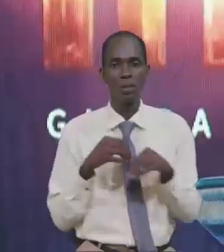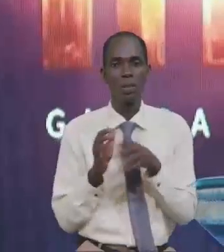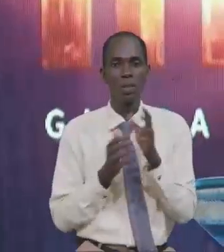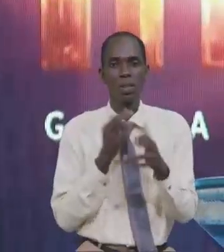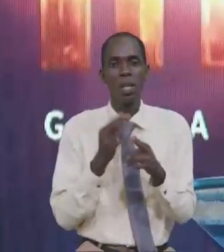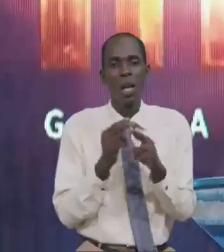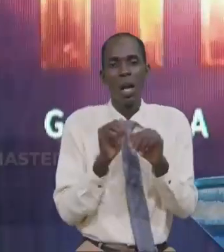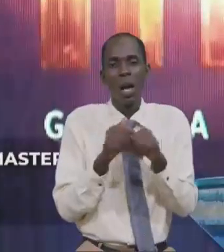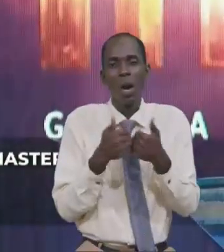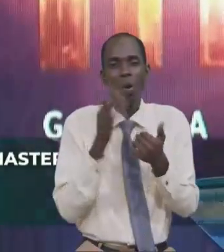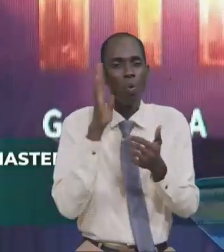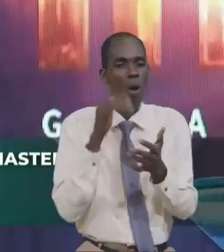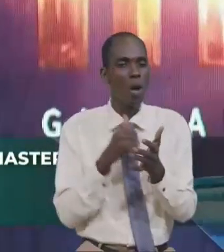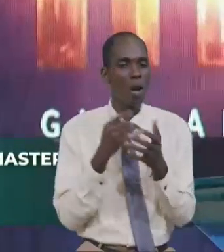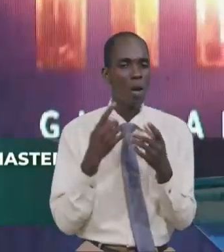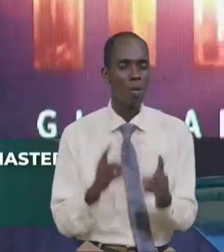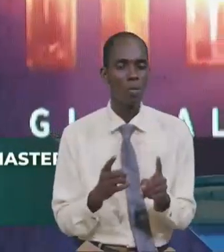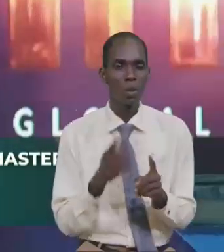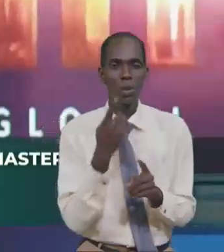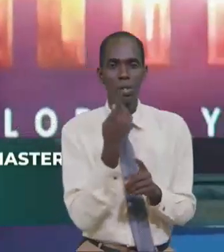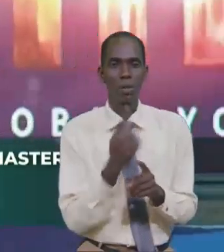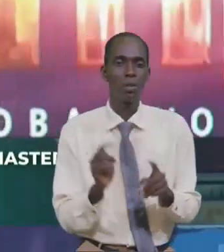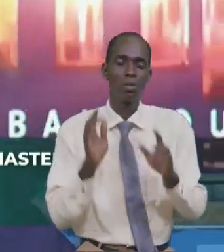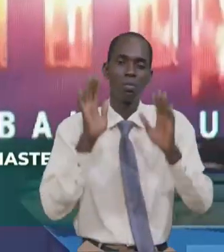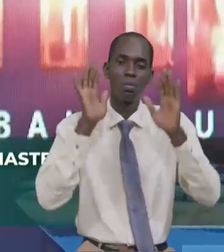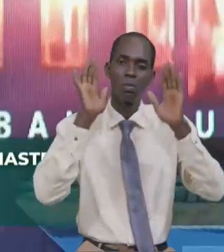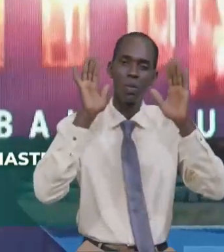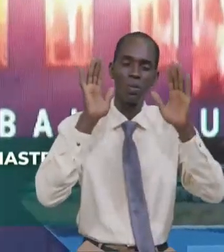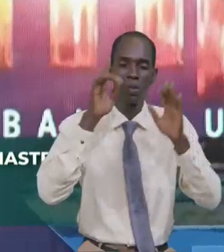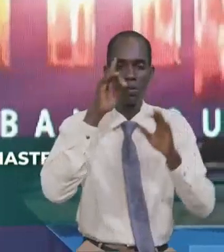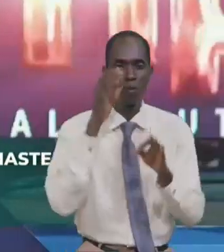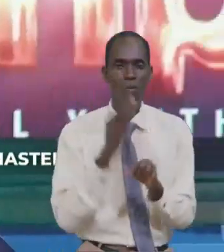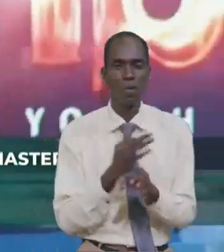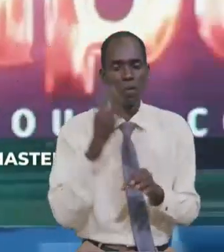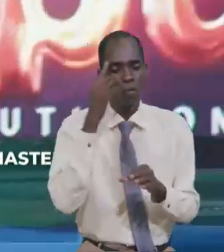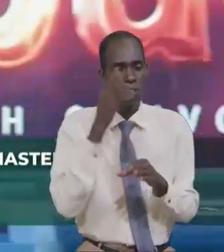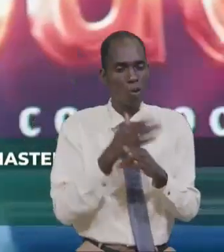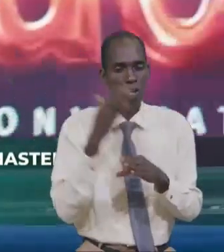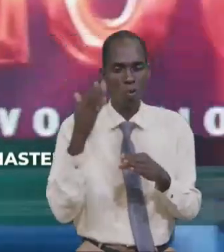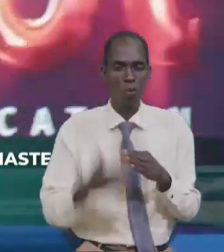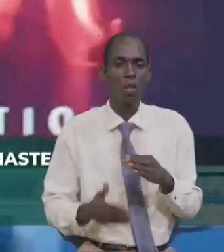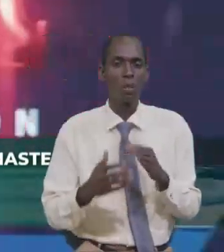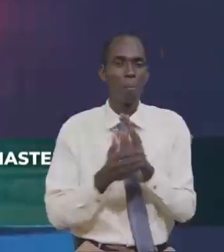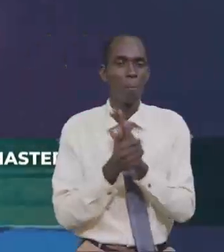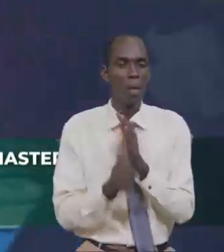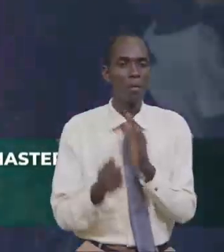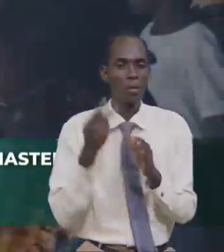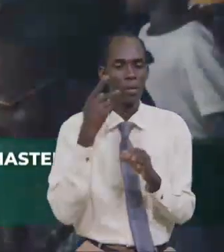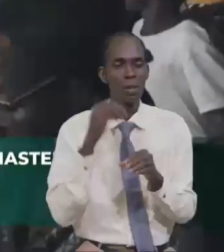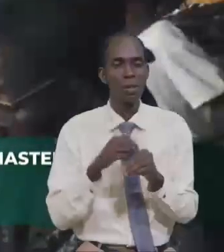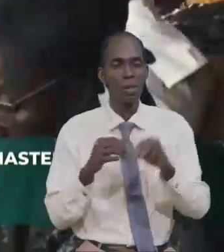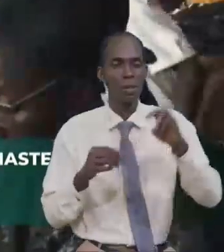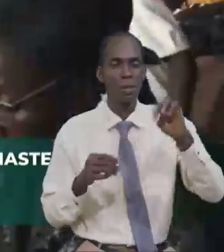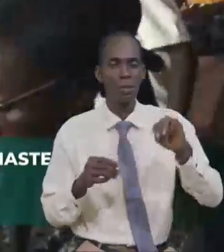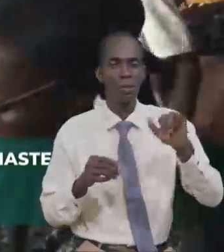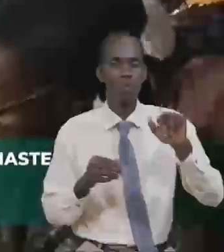chapter 9, verse 23. Jesus said unto him, unto who?